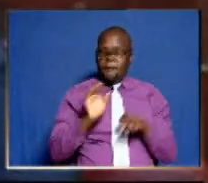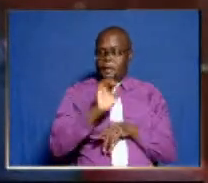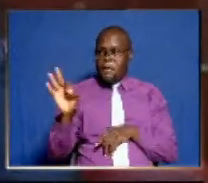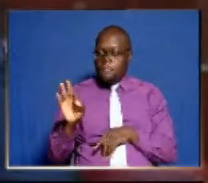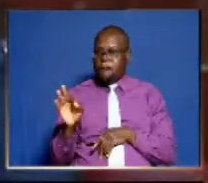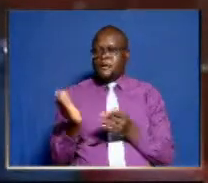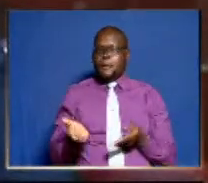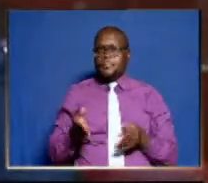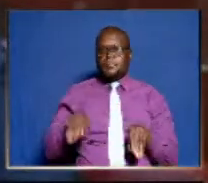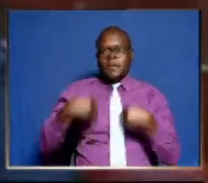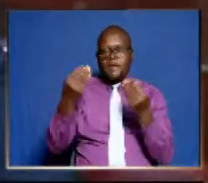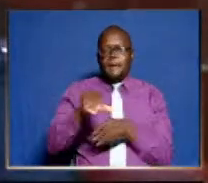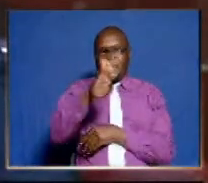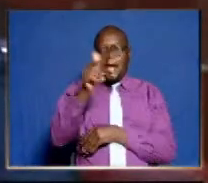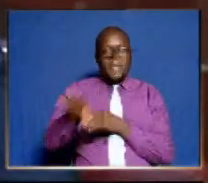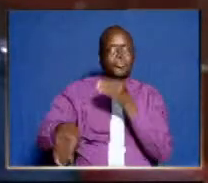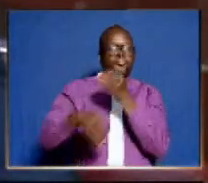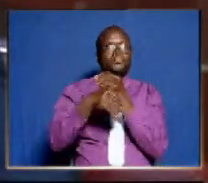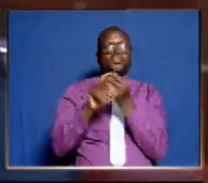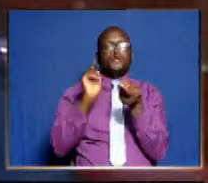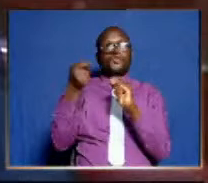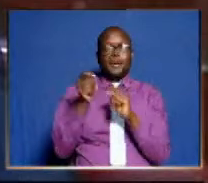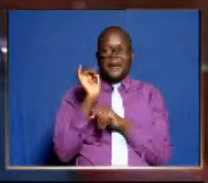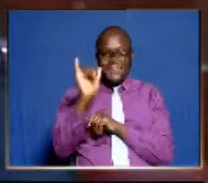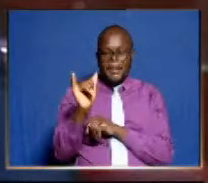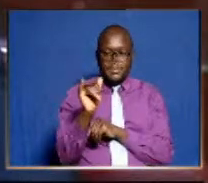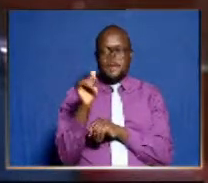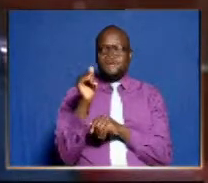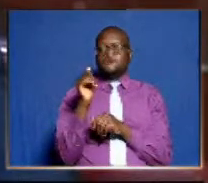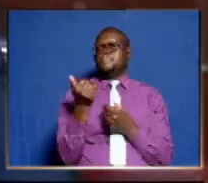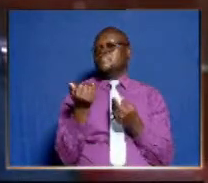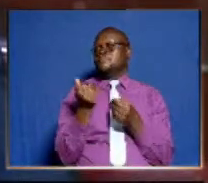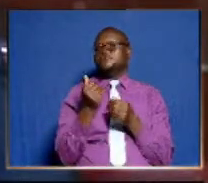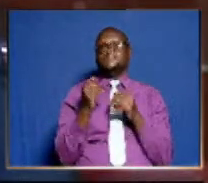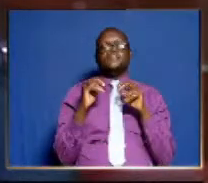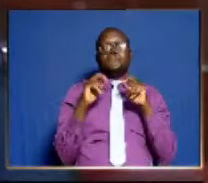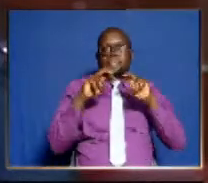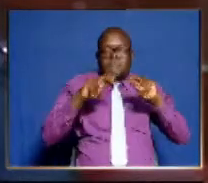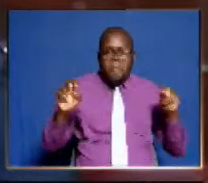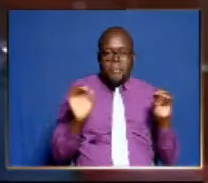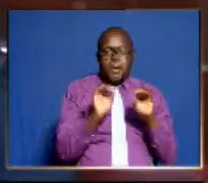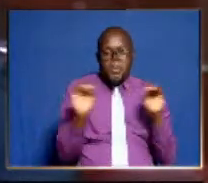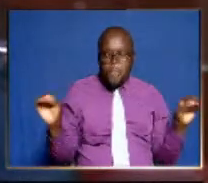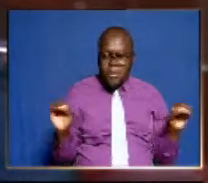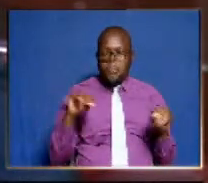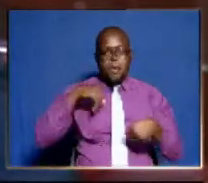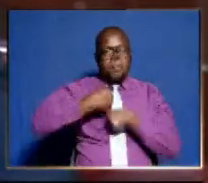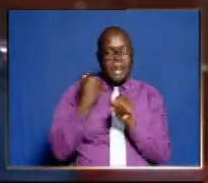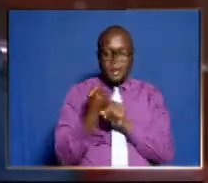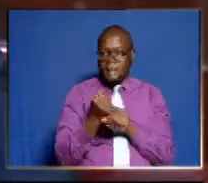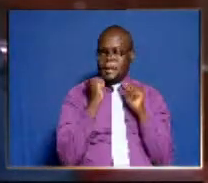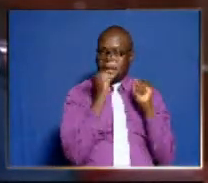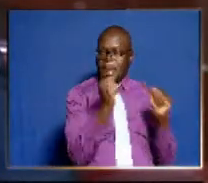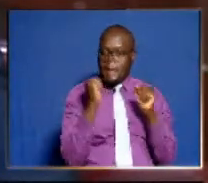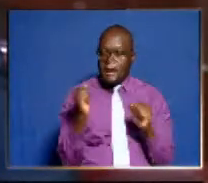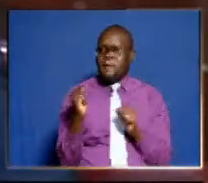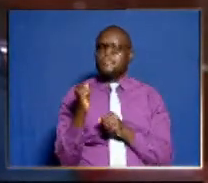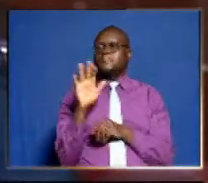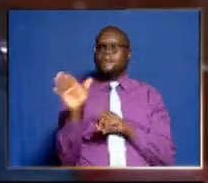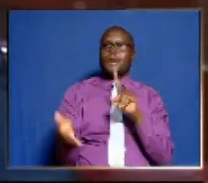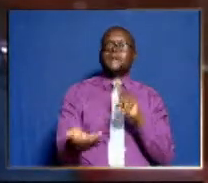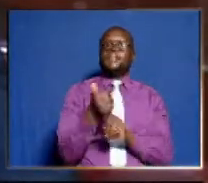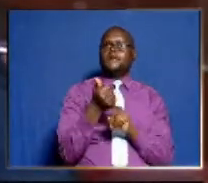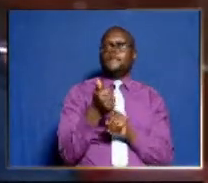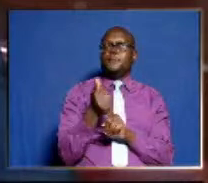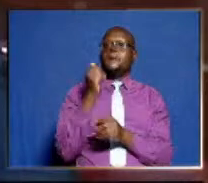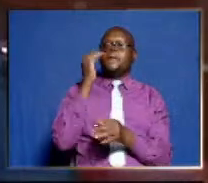submitting additional changes to the budget, which is under scrutiny by the legislature, hence creating difficulties in arriving at